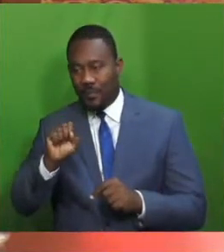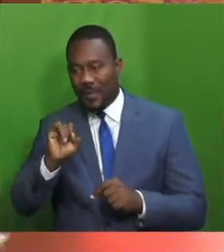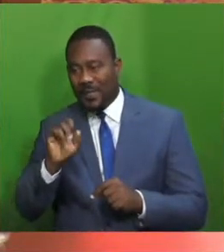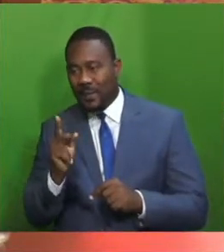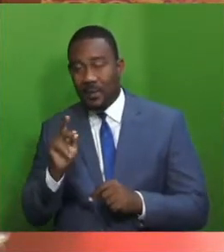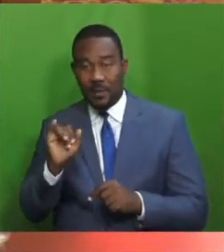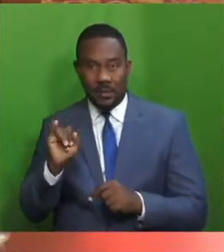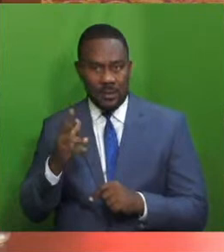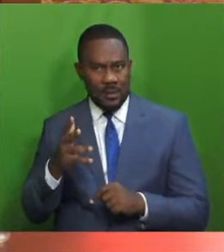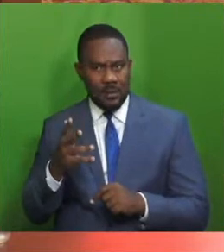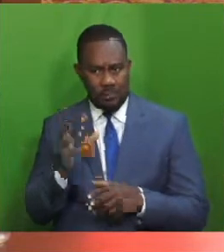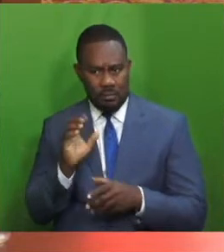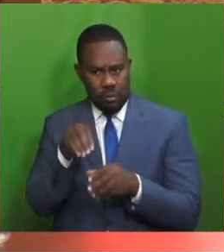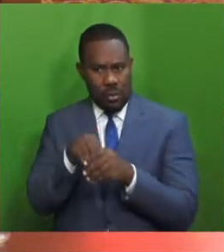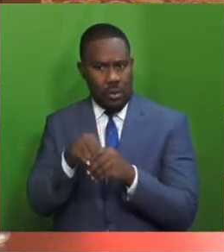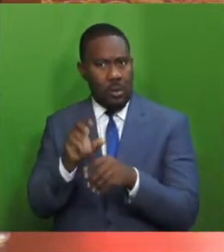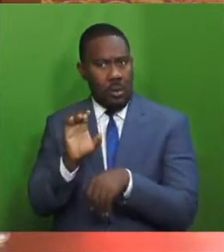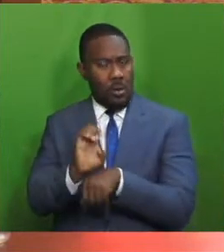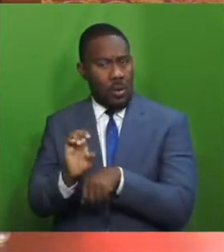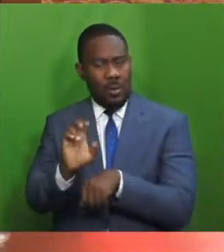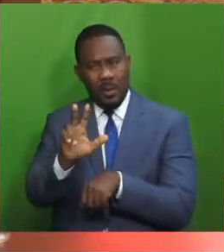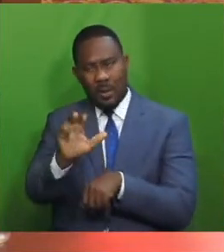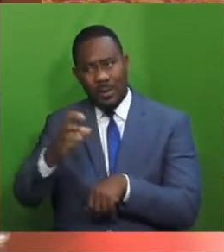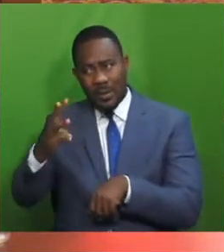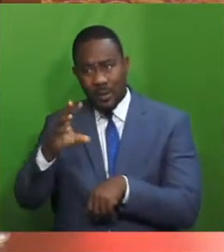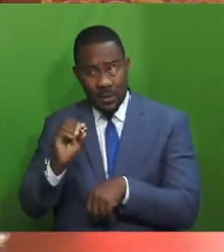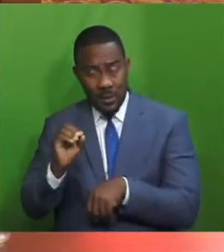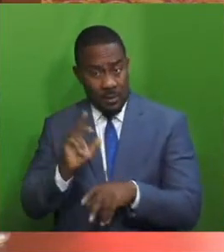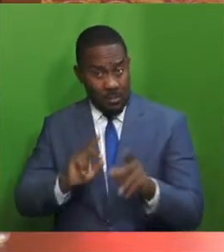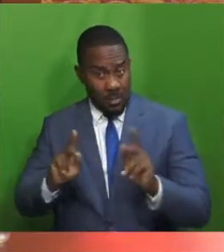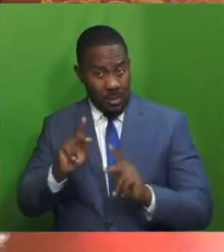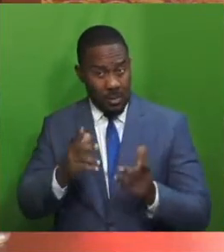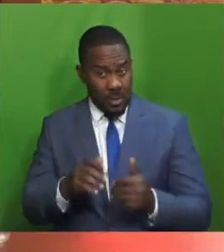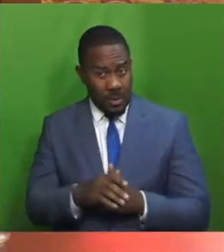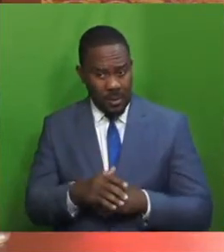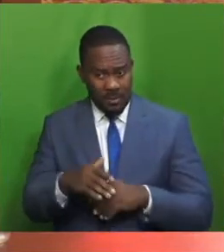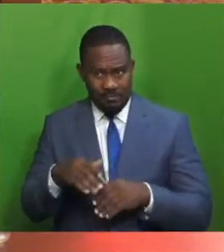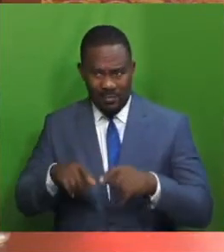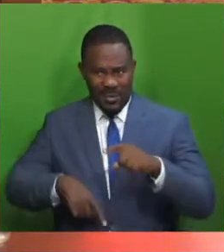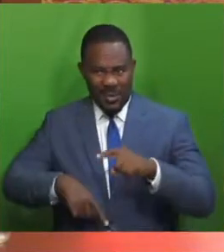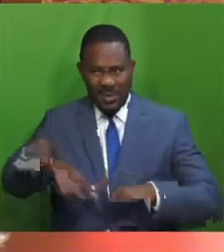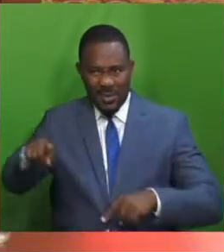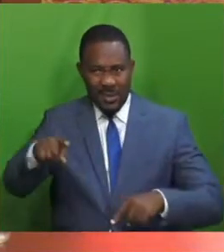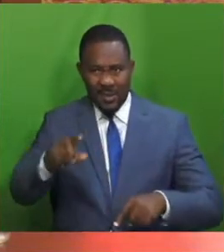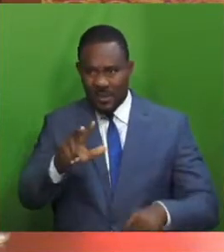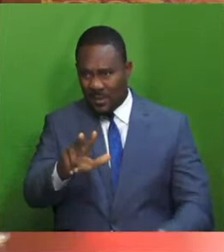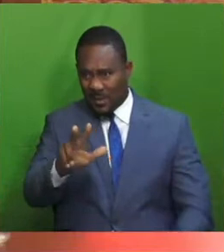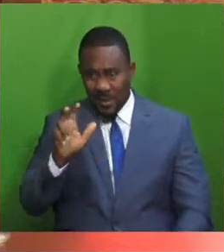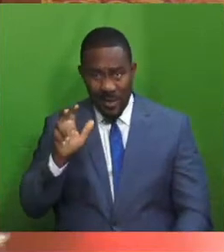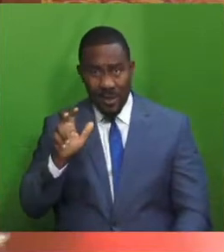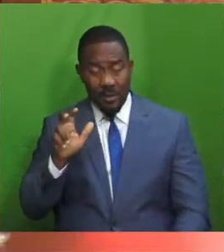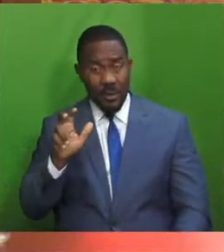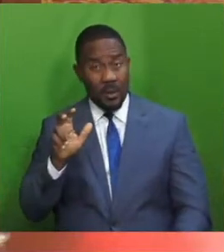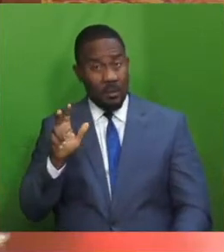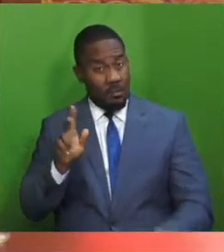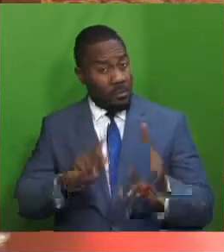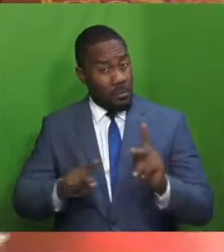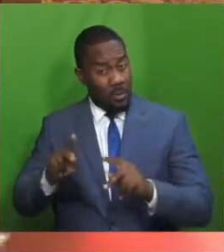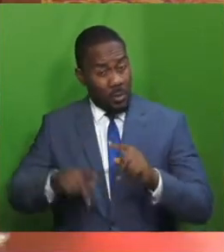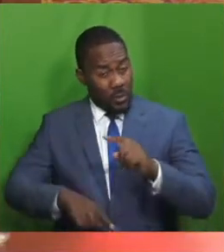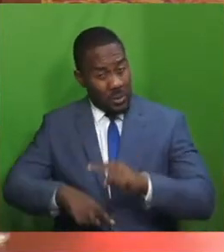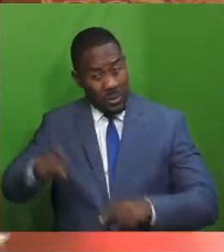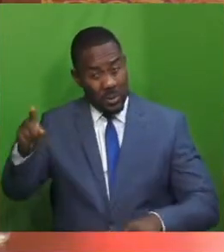employed 360 people, had, the Speaker, to send 300 of the 360